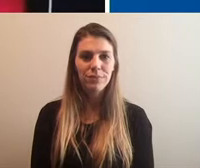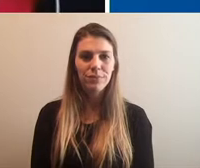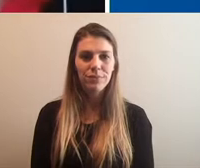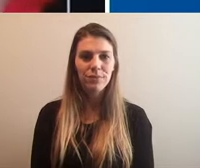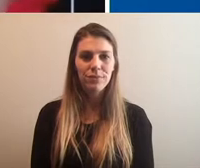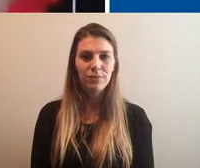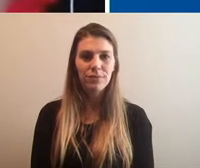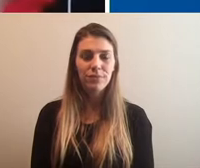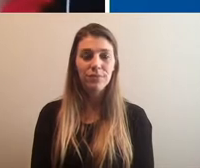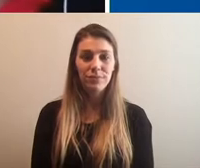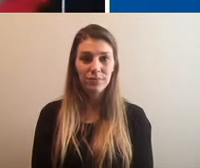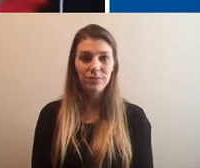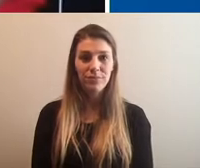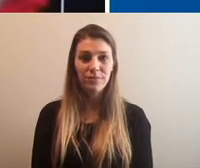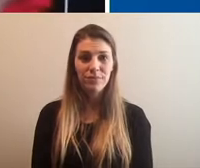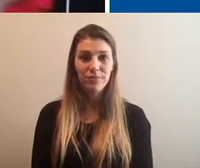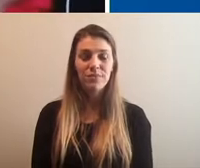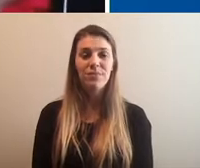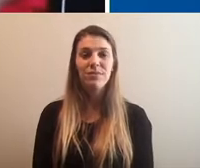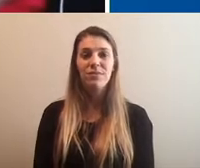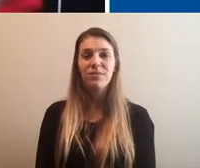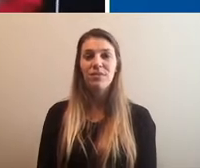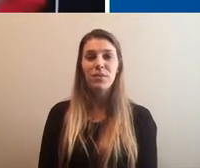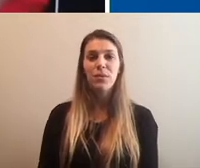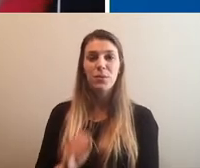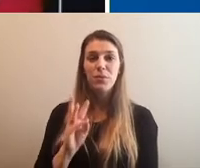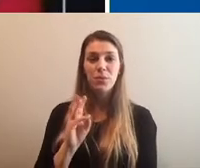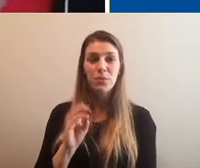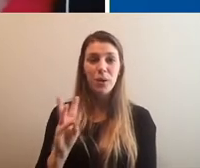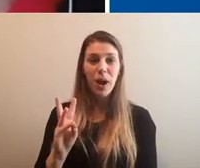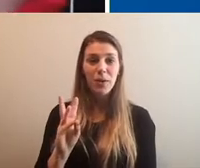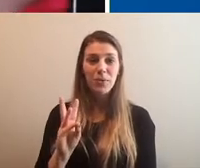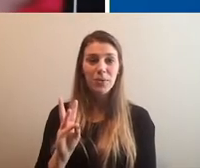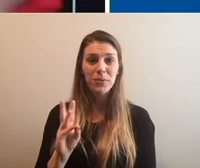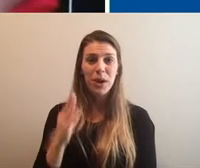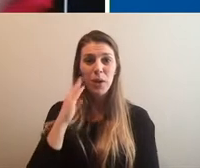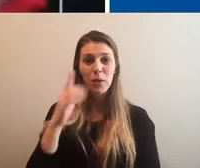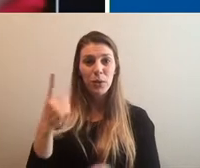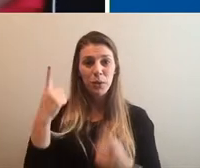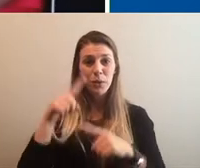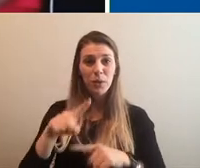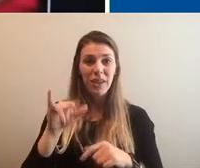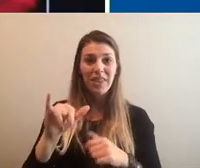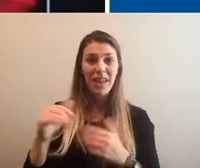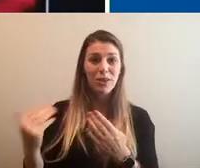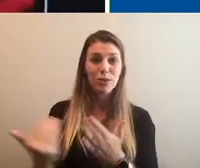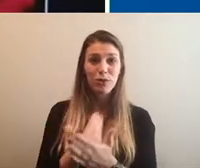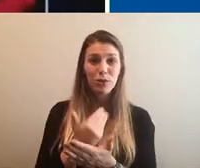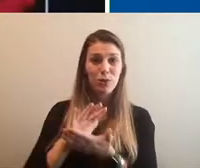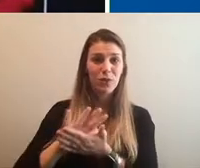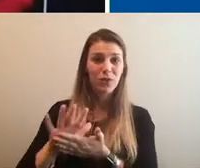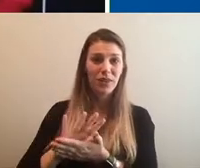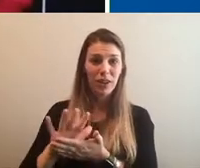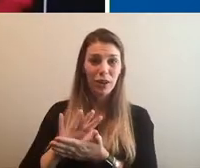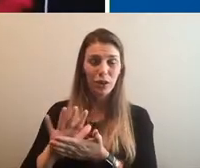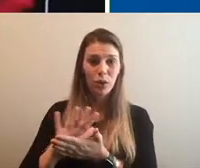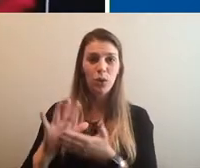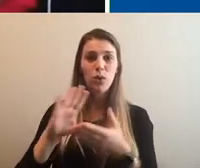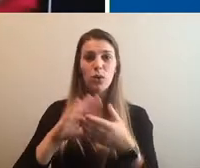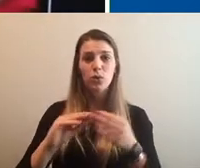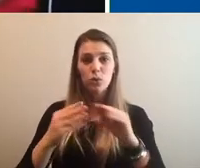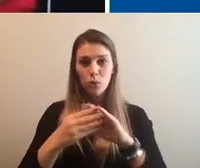Wow. Kiera, I know you agree with me. That's a brand new video, by the way. Many of the stories and scenes